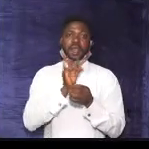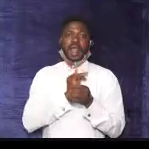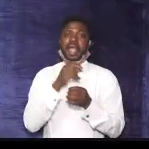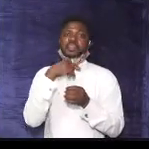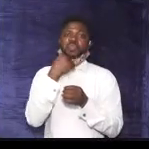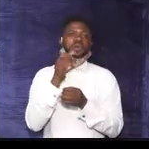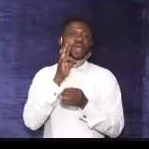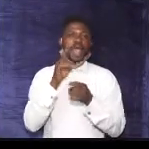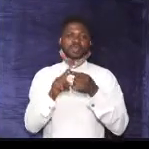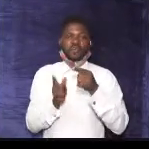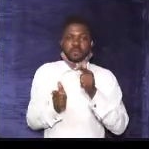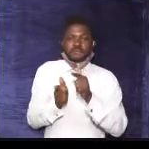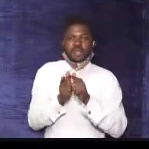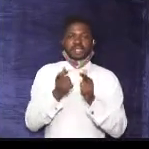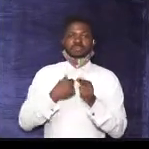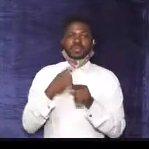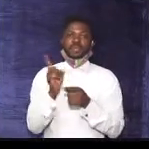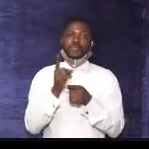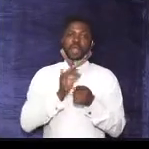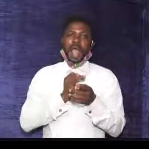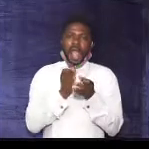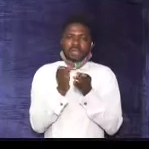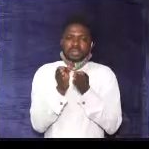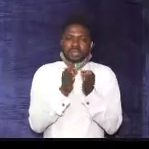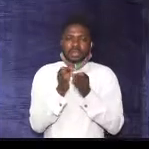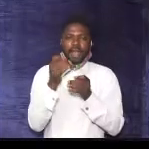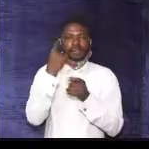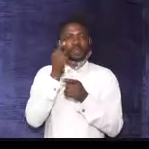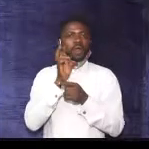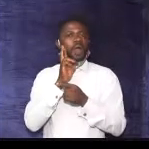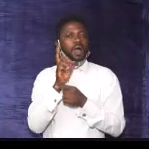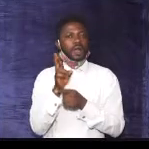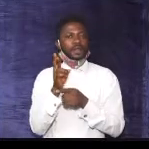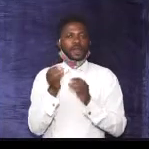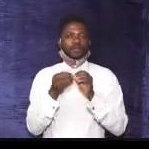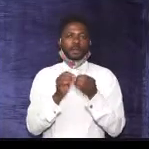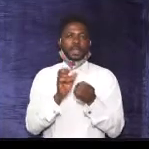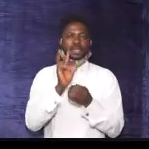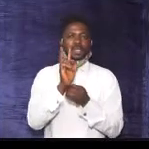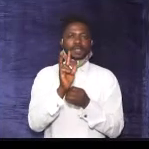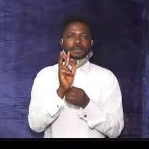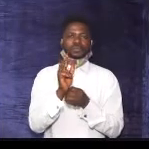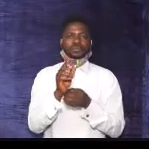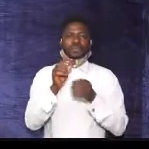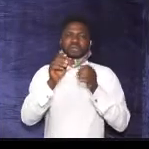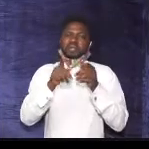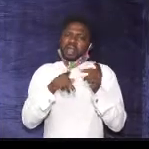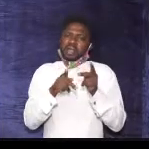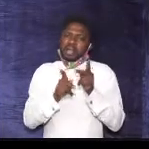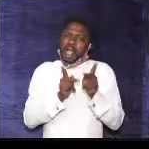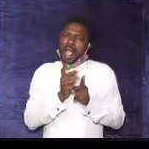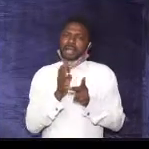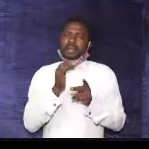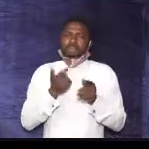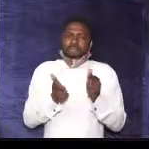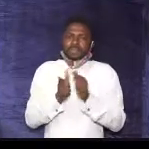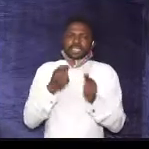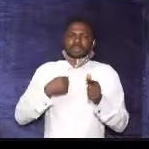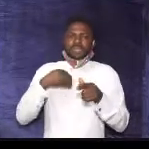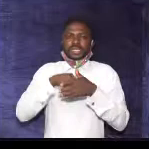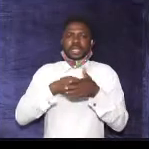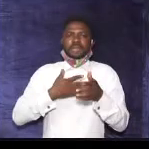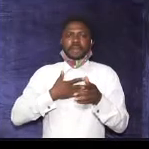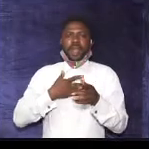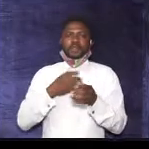2. I told her to meet me where I described for her. 3. Kindly meet me in